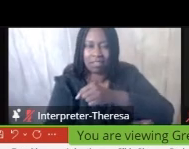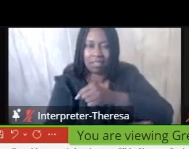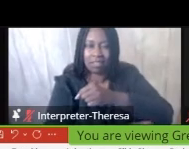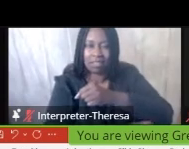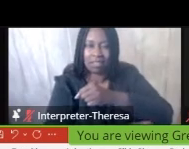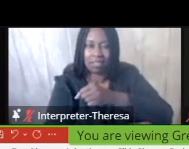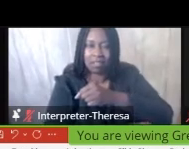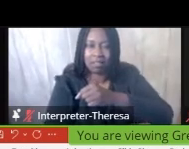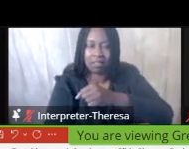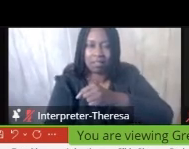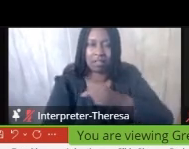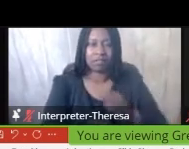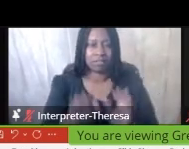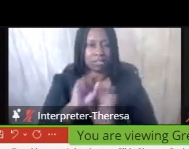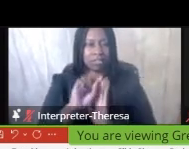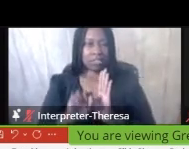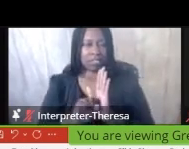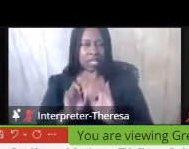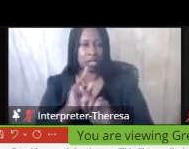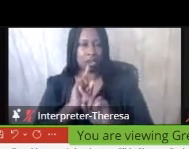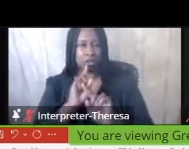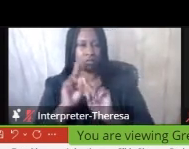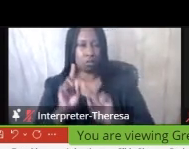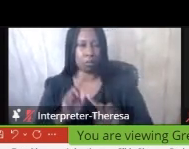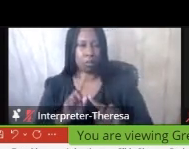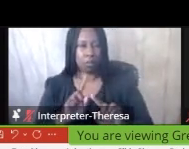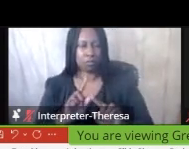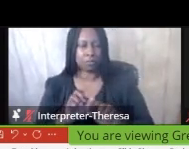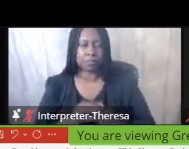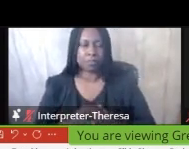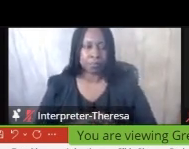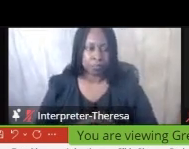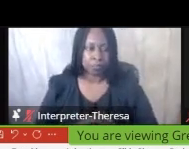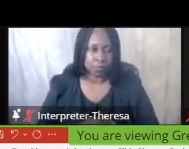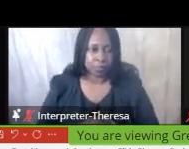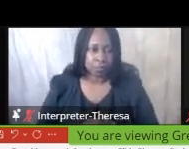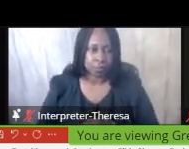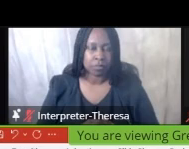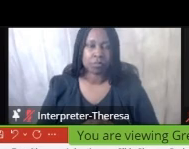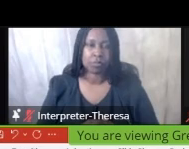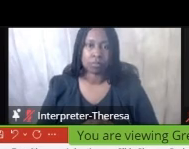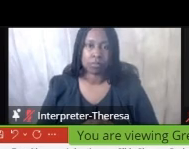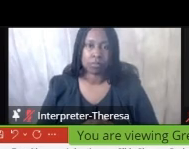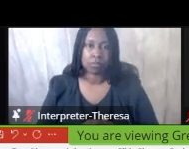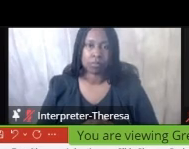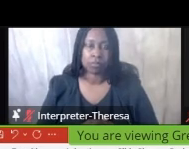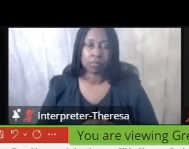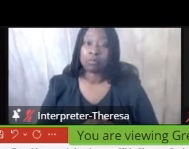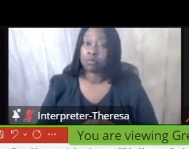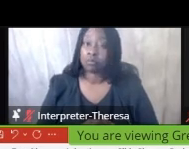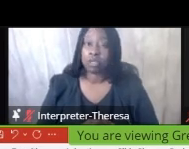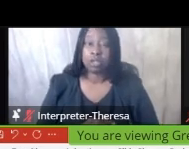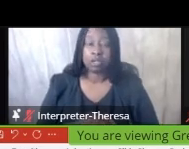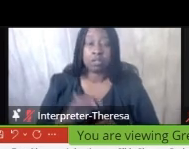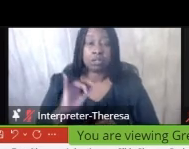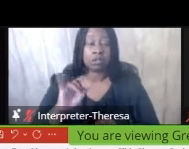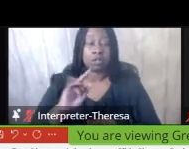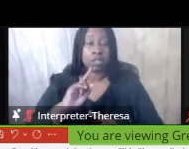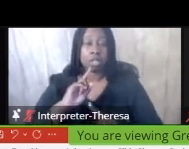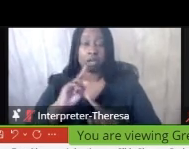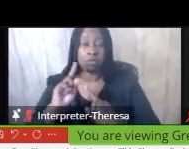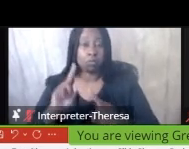current state report. And so the way that we are imagining that we would create that is by